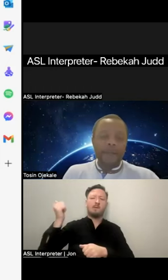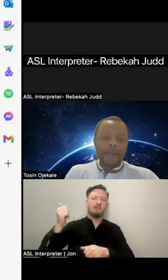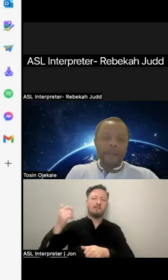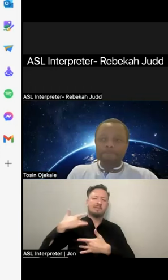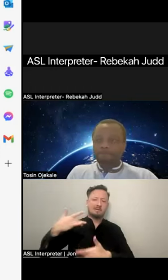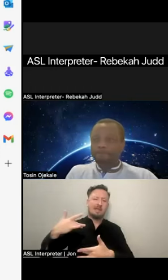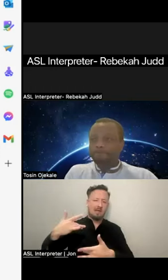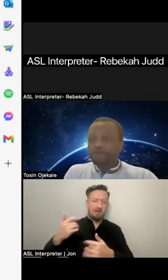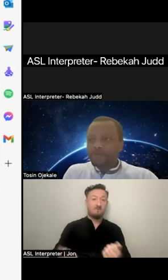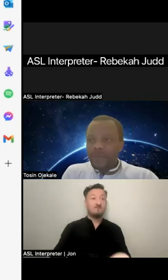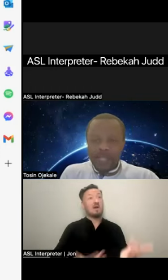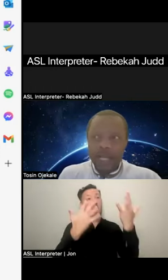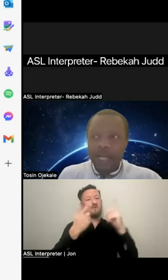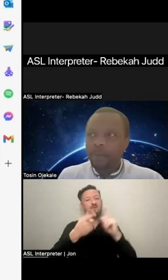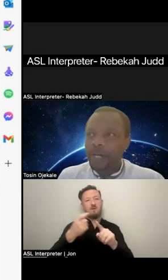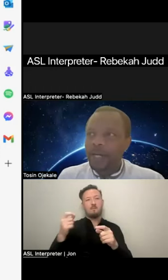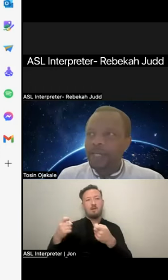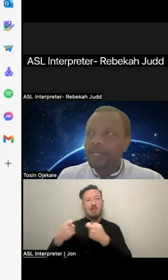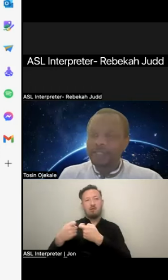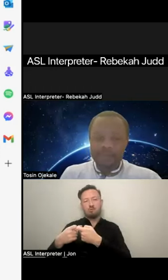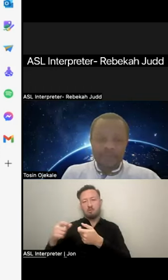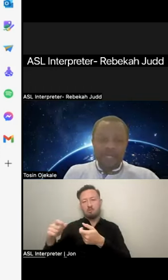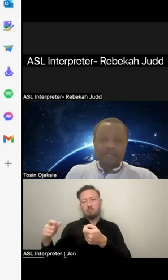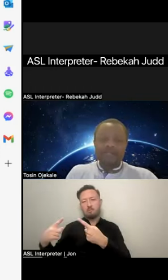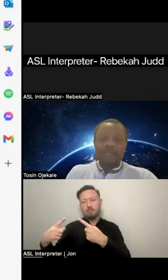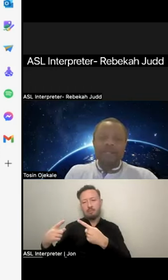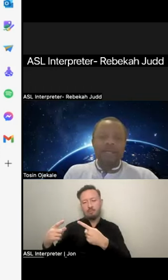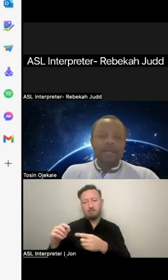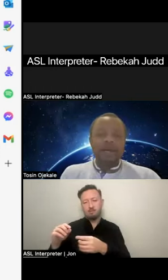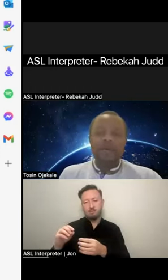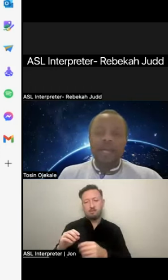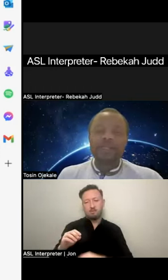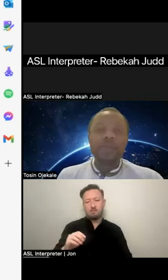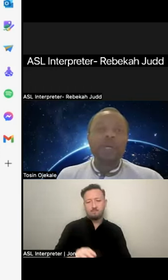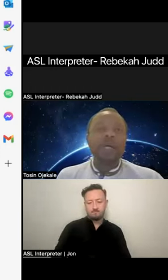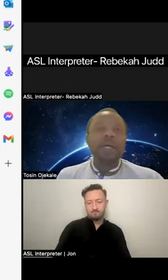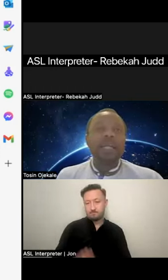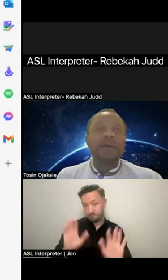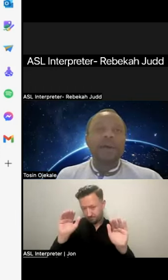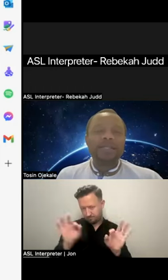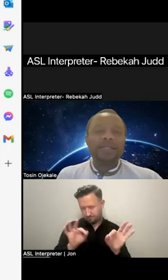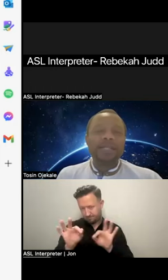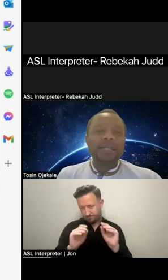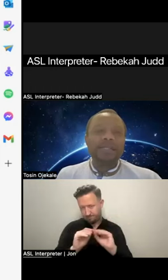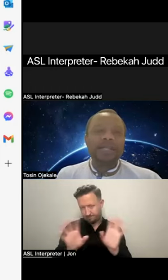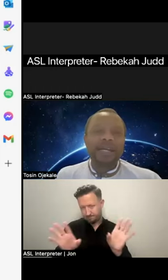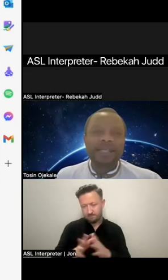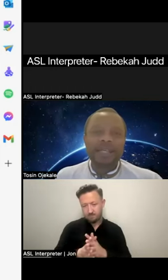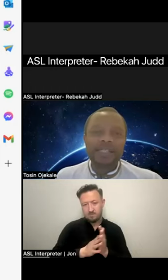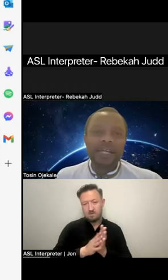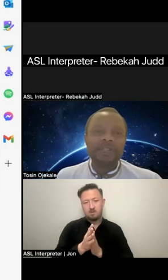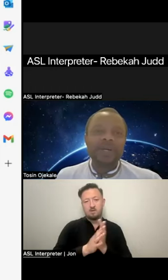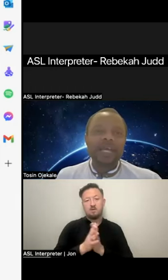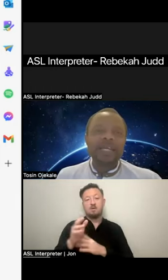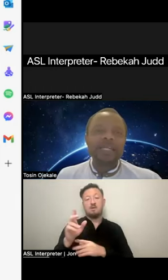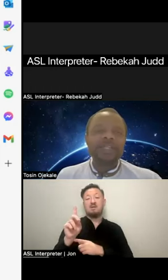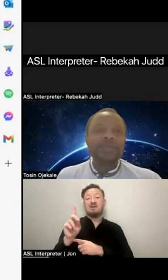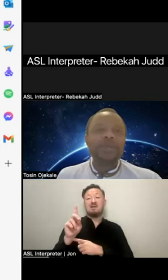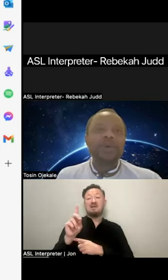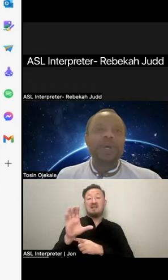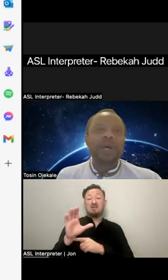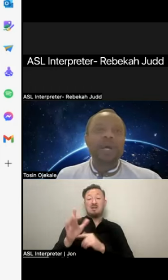hazard. Okay, I hope that is well answered. All right, so now as a data center technician, you are